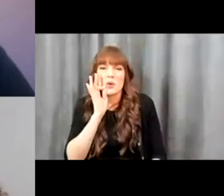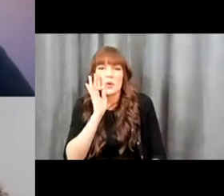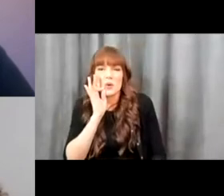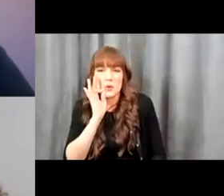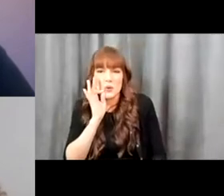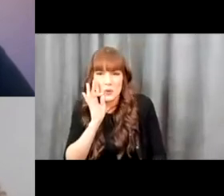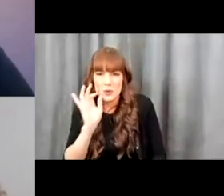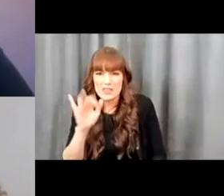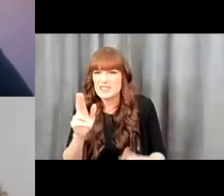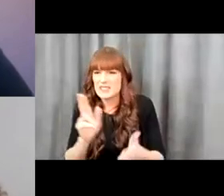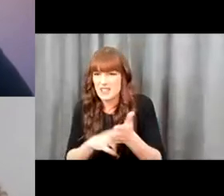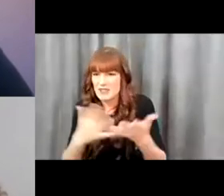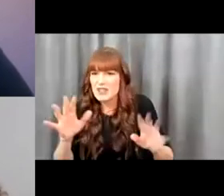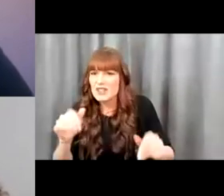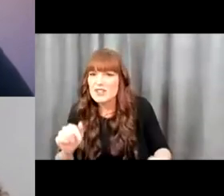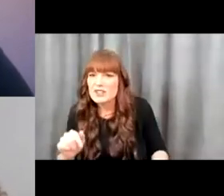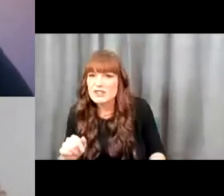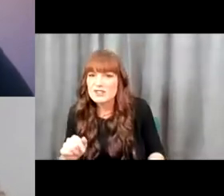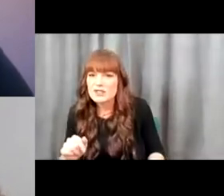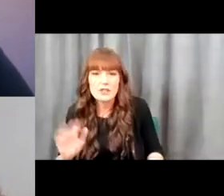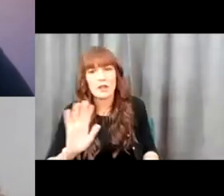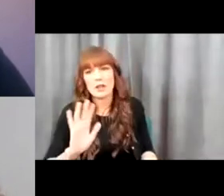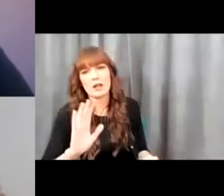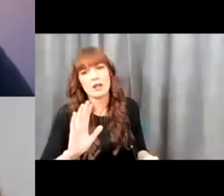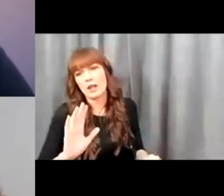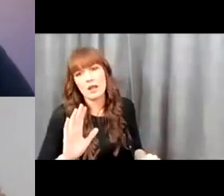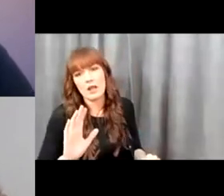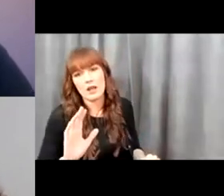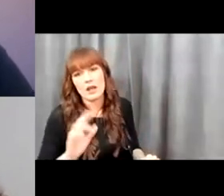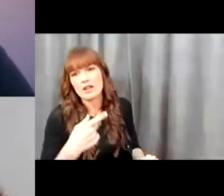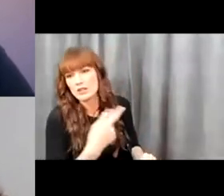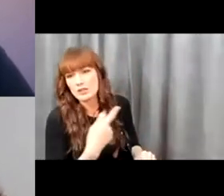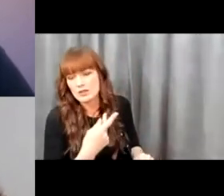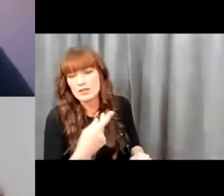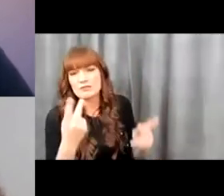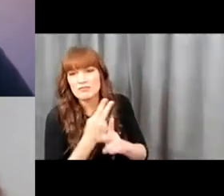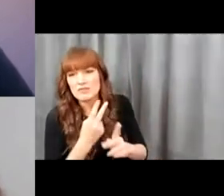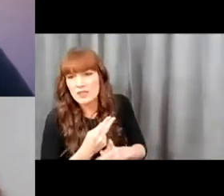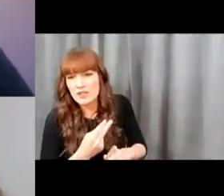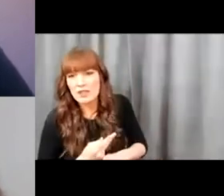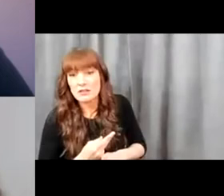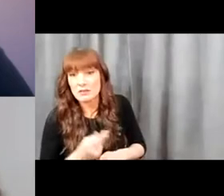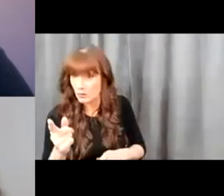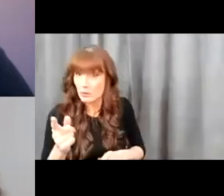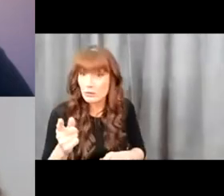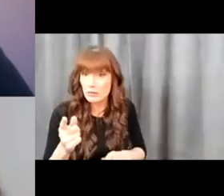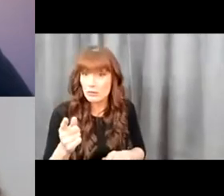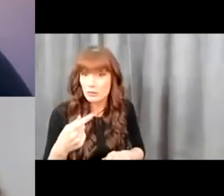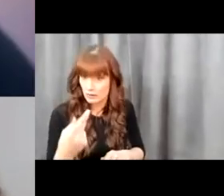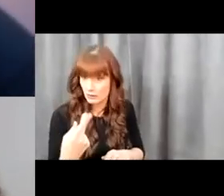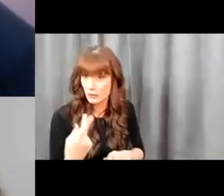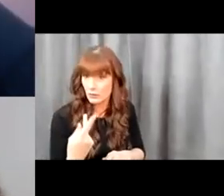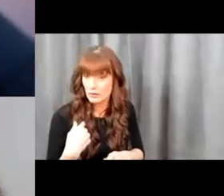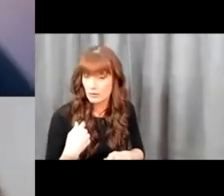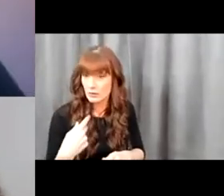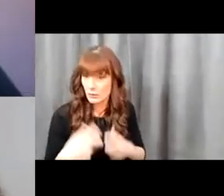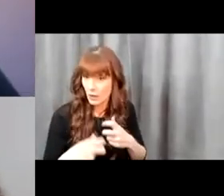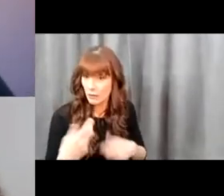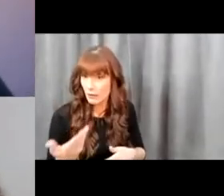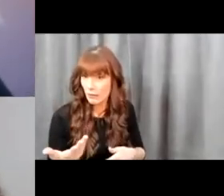So we did sign her then. Yeah, Anika and I worked it out. Why, we got a problem?